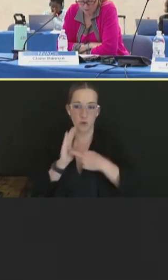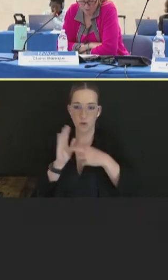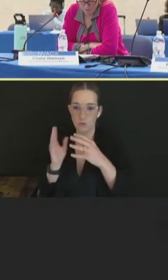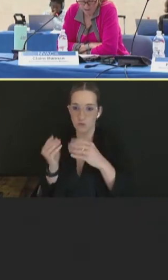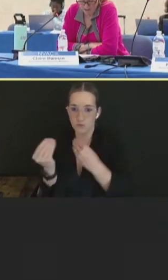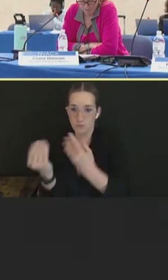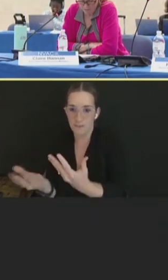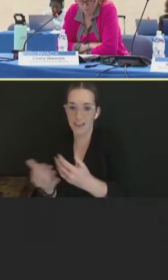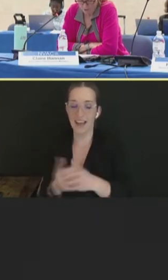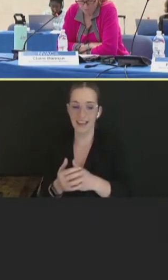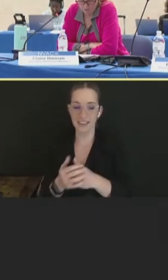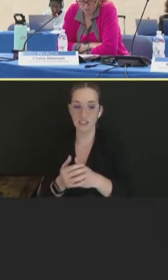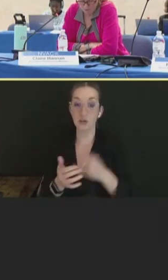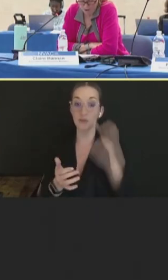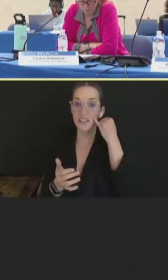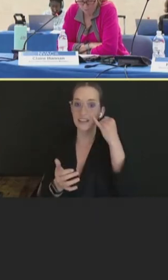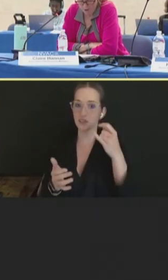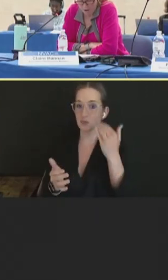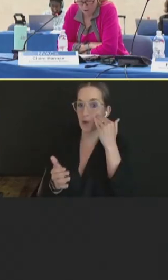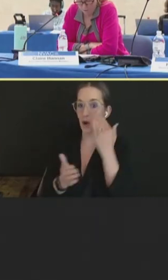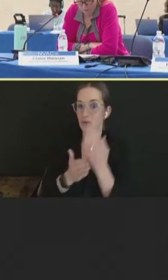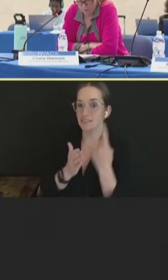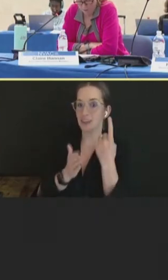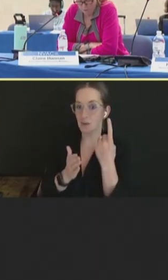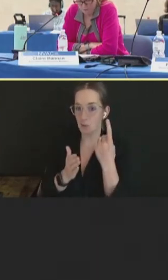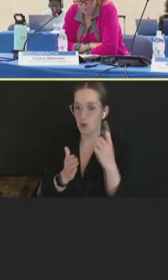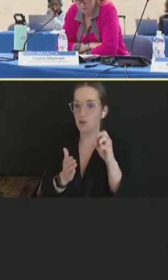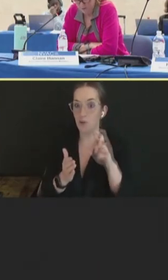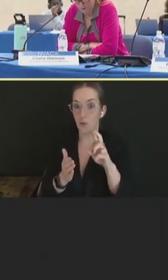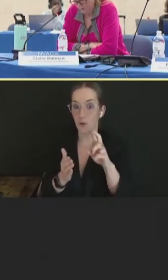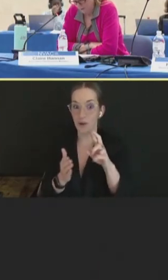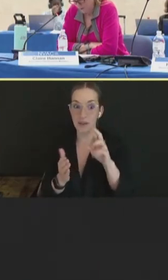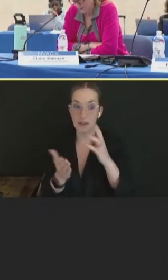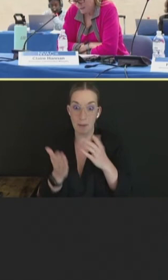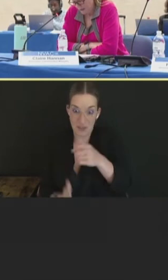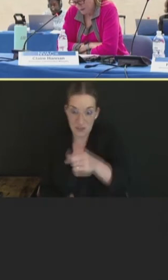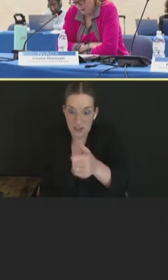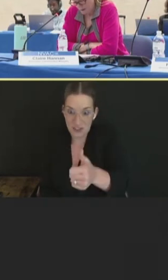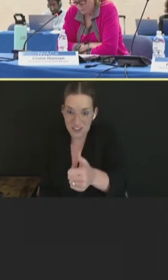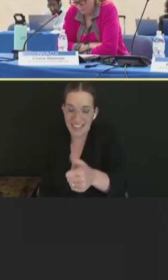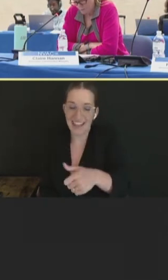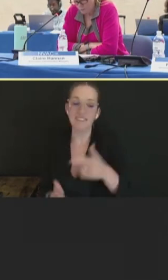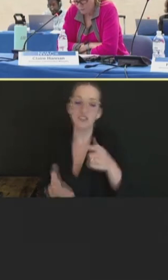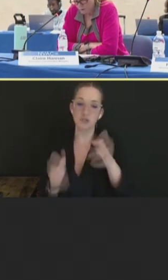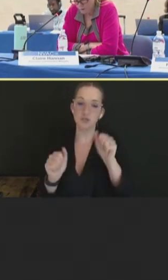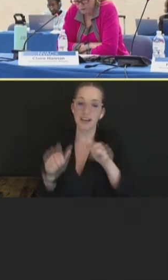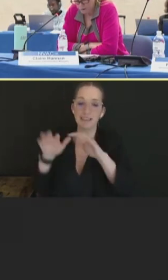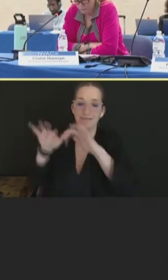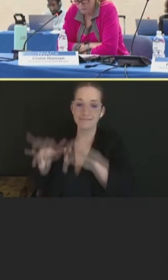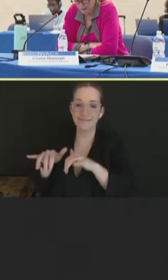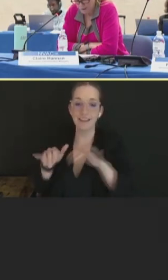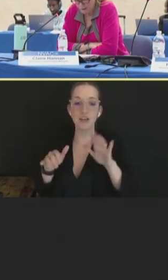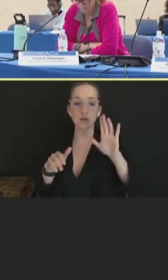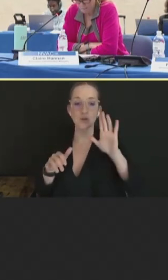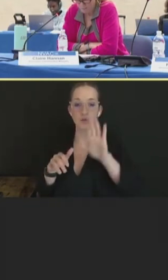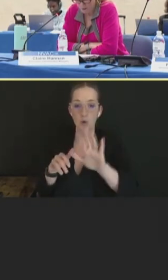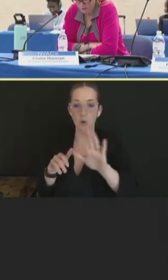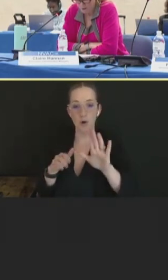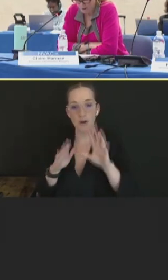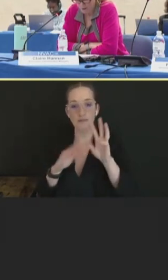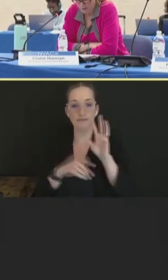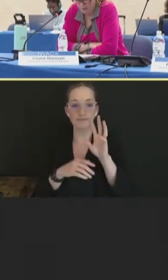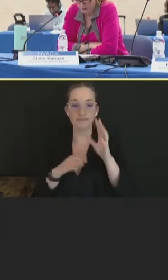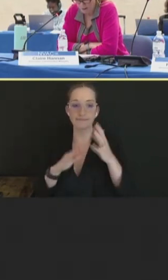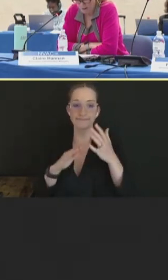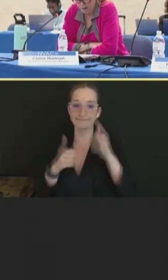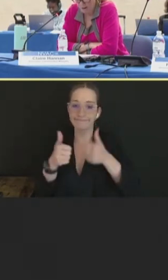in your state or you are one yourself, you can go to the state or your jurisdiction website will have information on